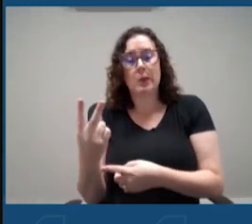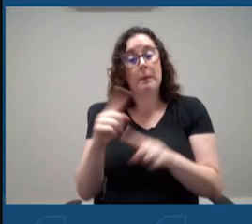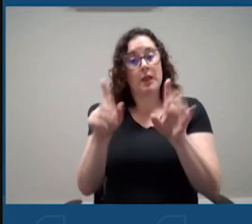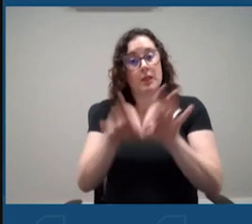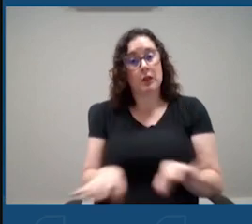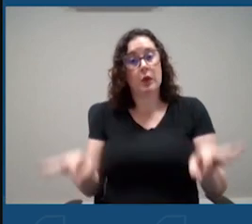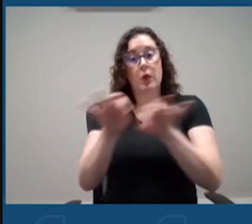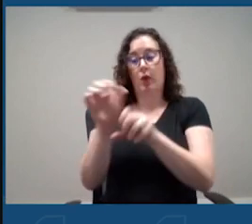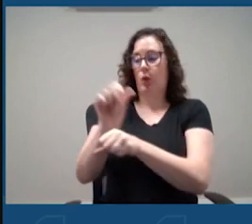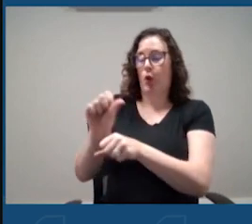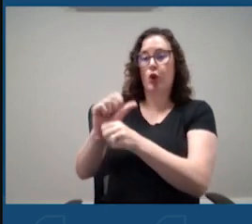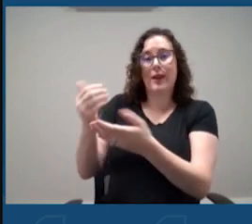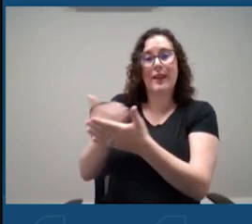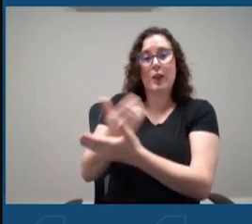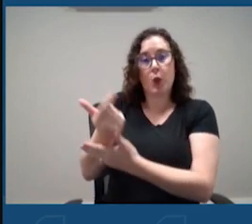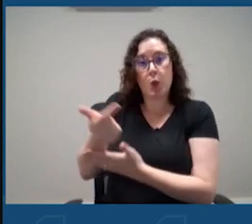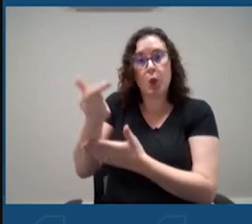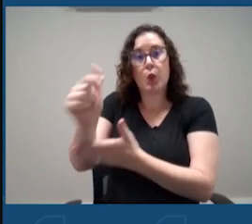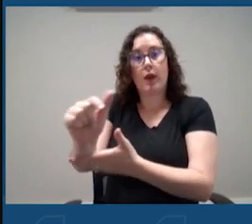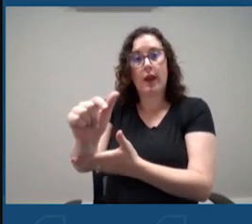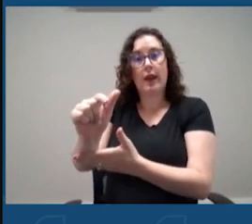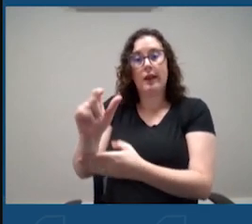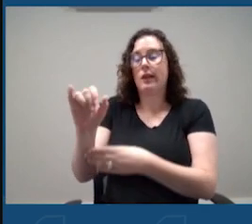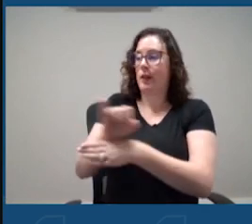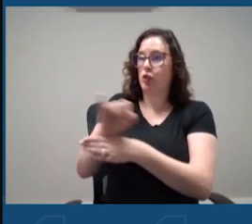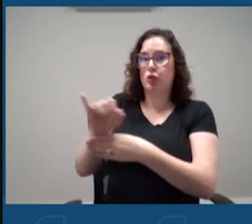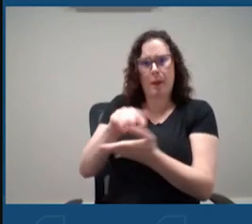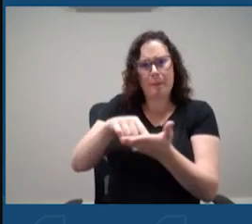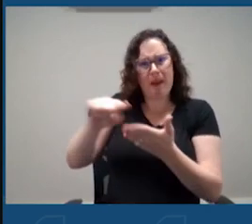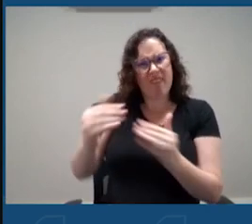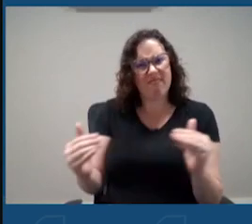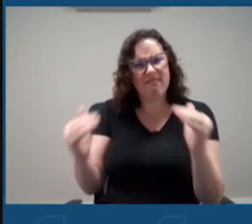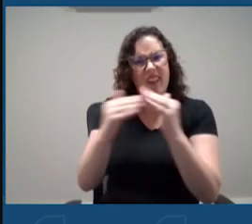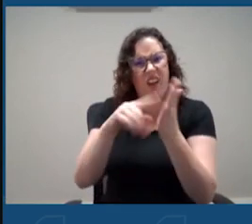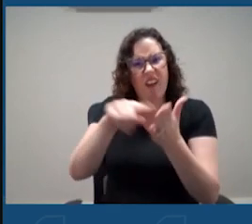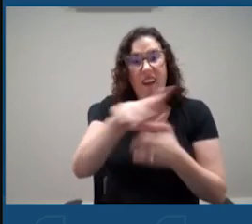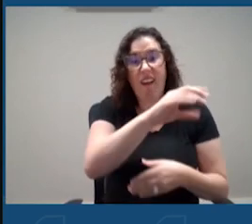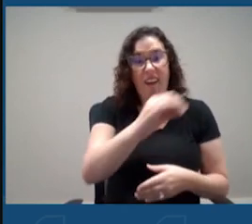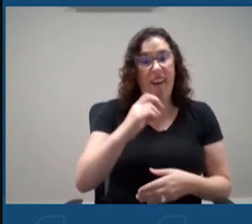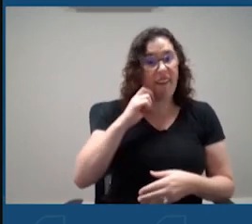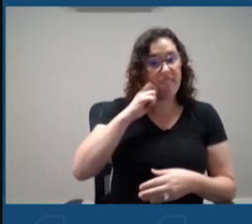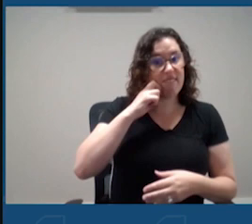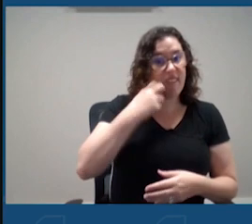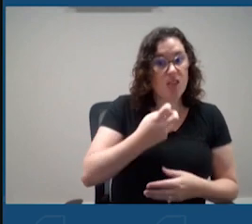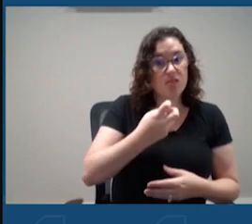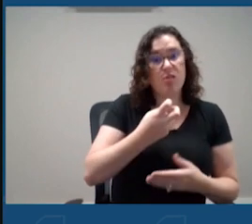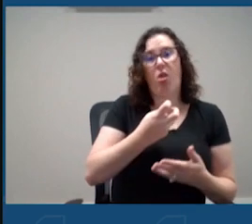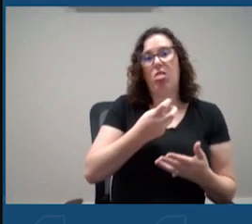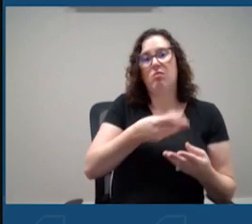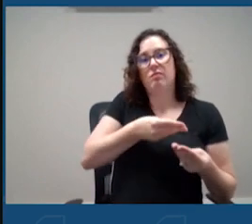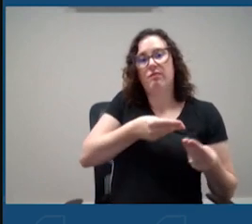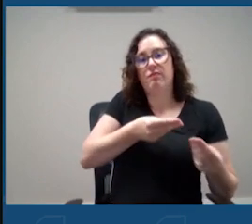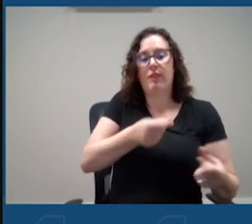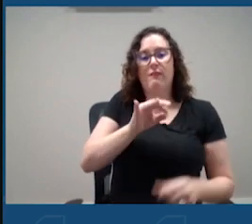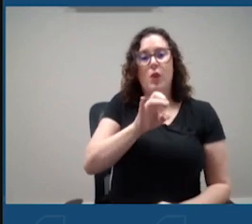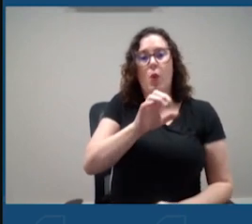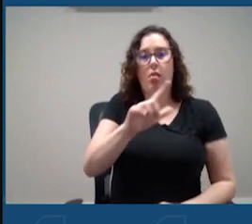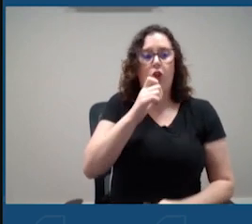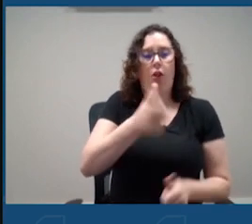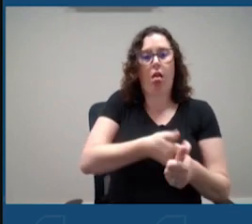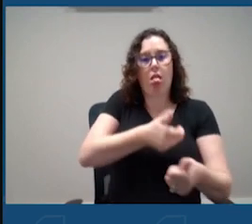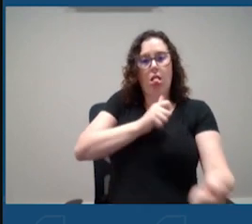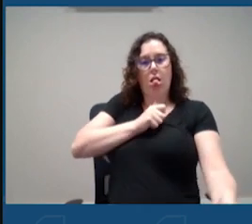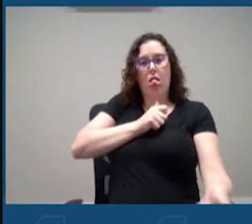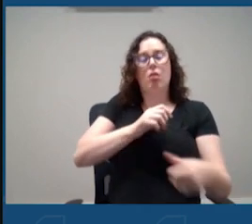green industries are paid a fair wage and that workers in the fossil fuel industry are not left behind. Under the leadership of New York State